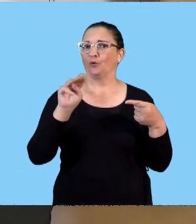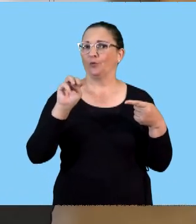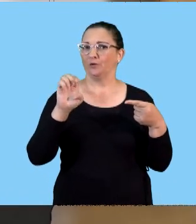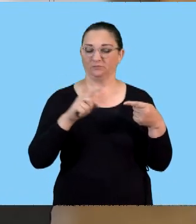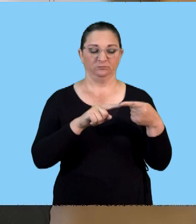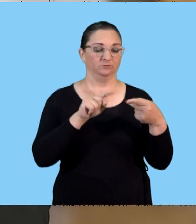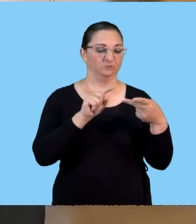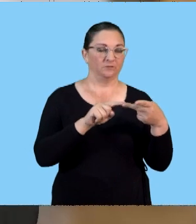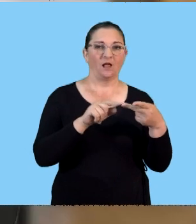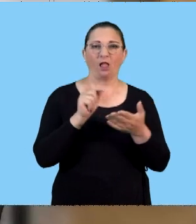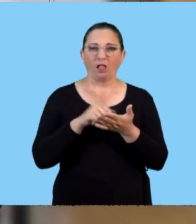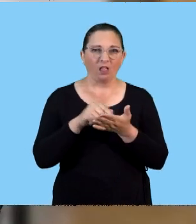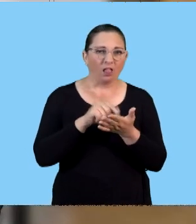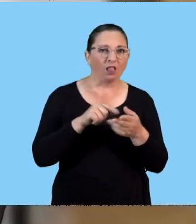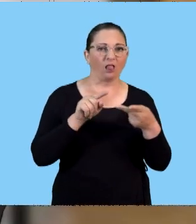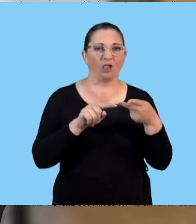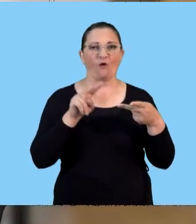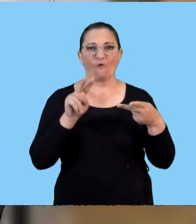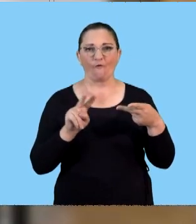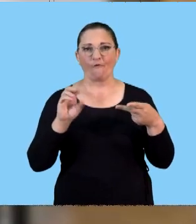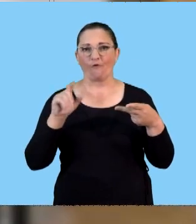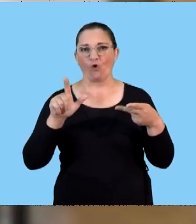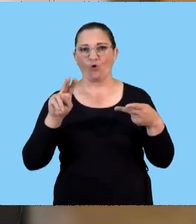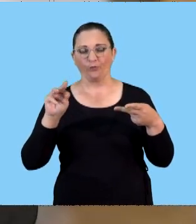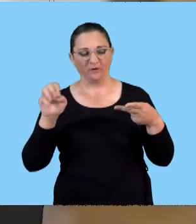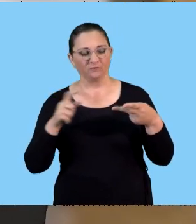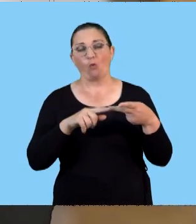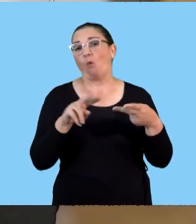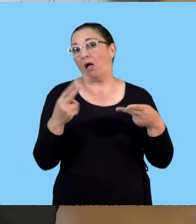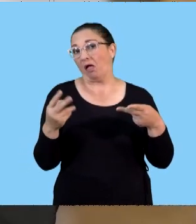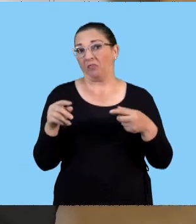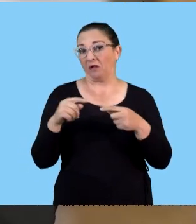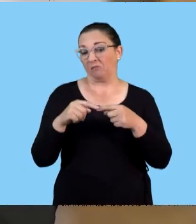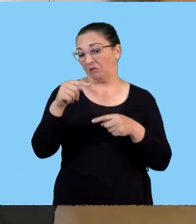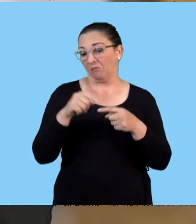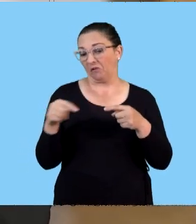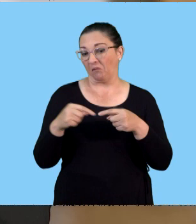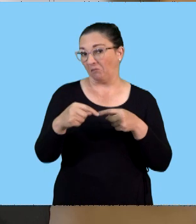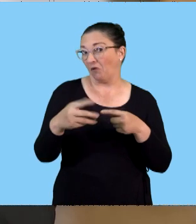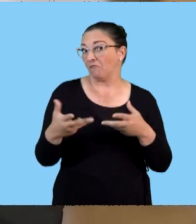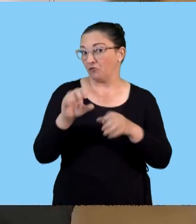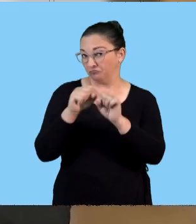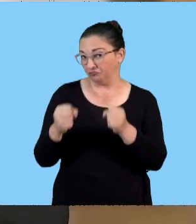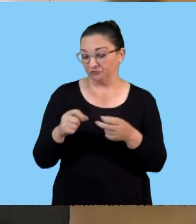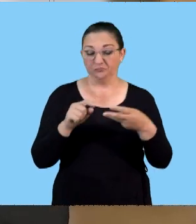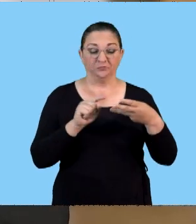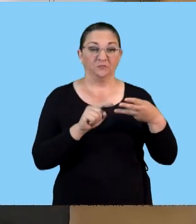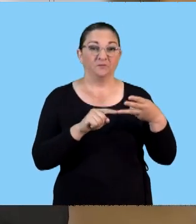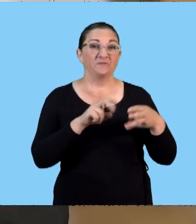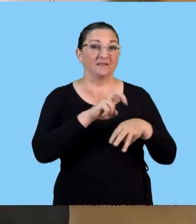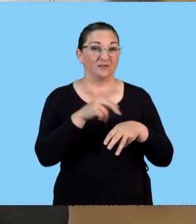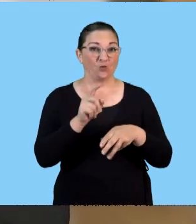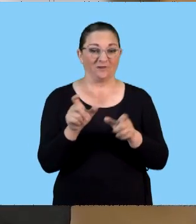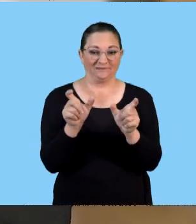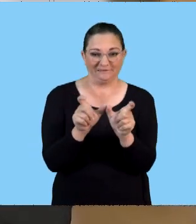able to calculate volume and or other dimensions of the given shape. You must be able to distinguish between